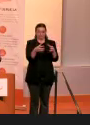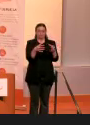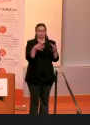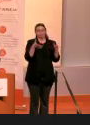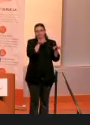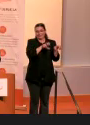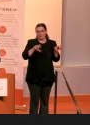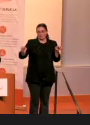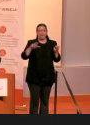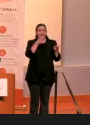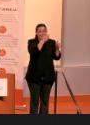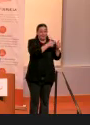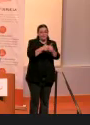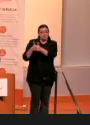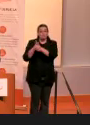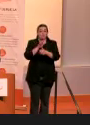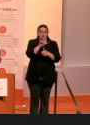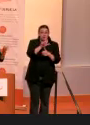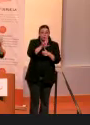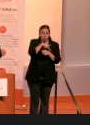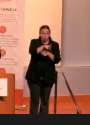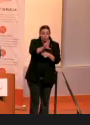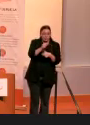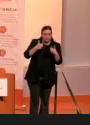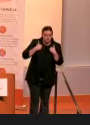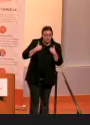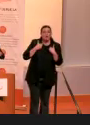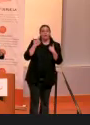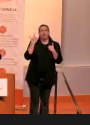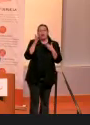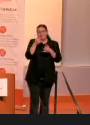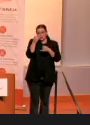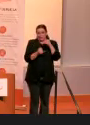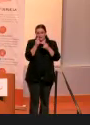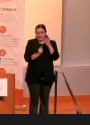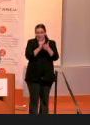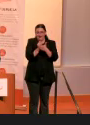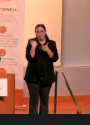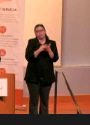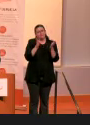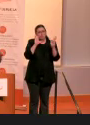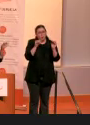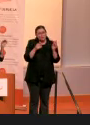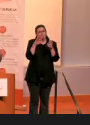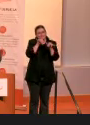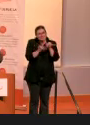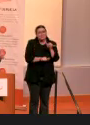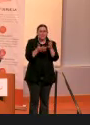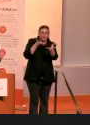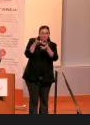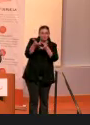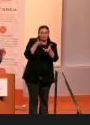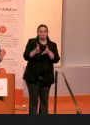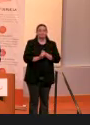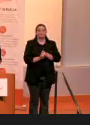this panel. Each has their own lupus journey, and that's the last hour. We hope you stay for that discussion. We also have